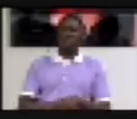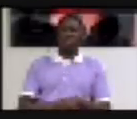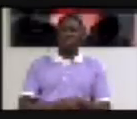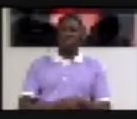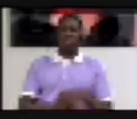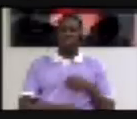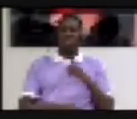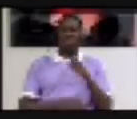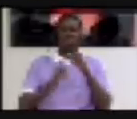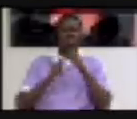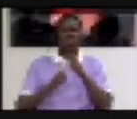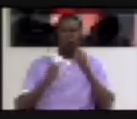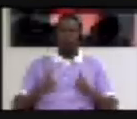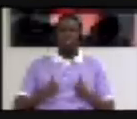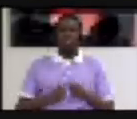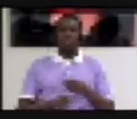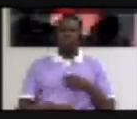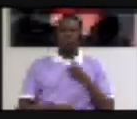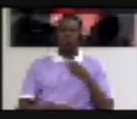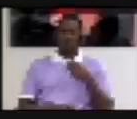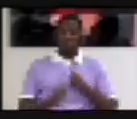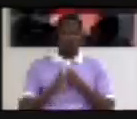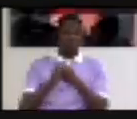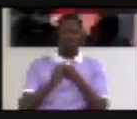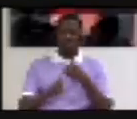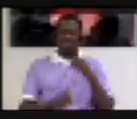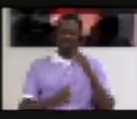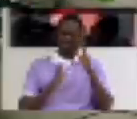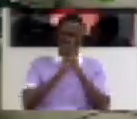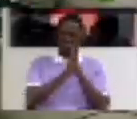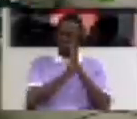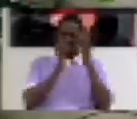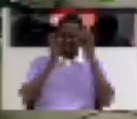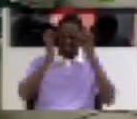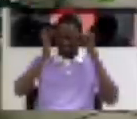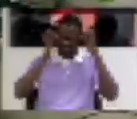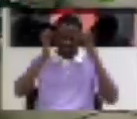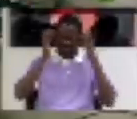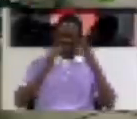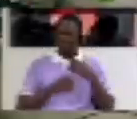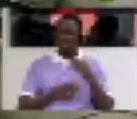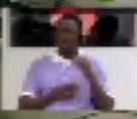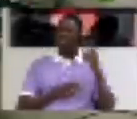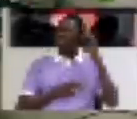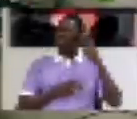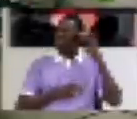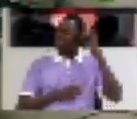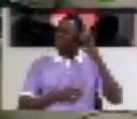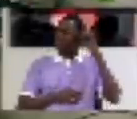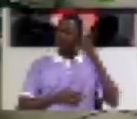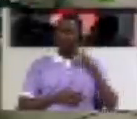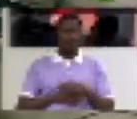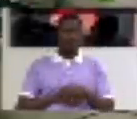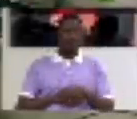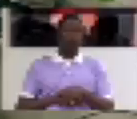follow because I'm being distracted by the echo and some of the noises in the background. Are you